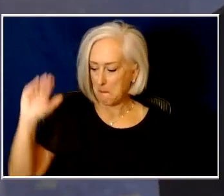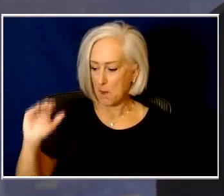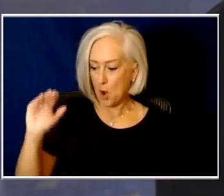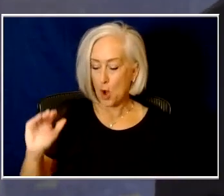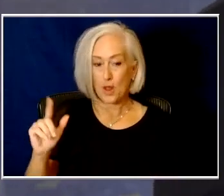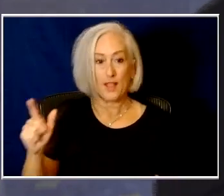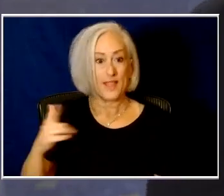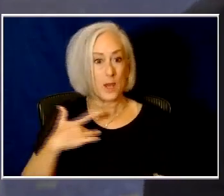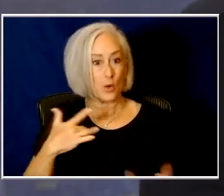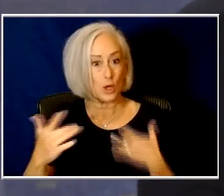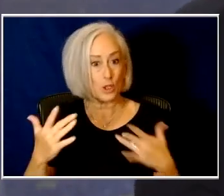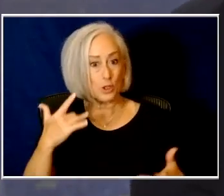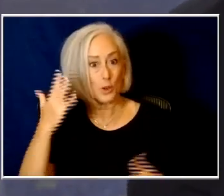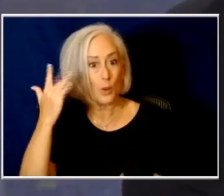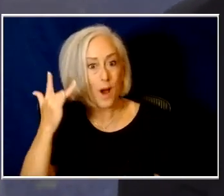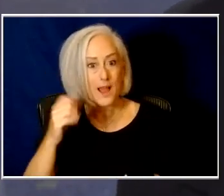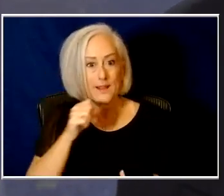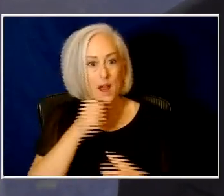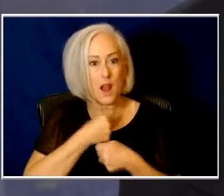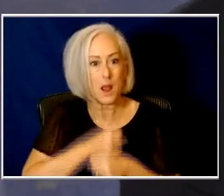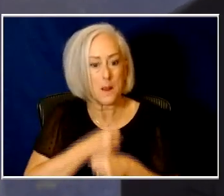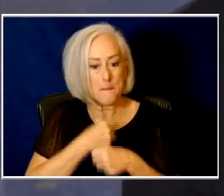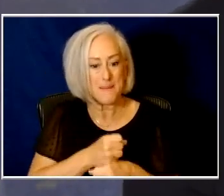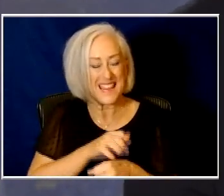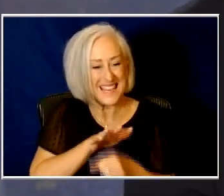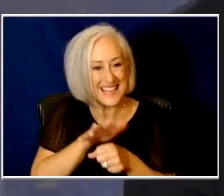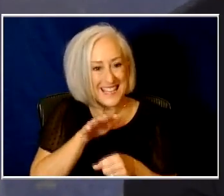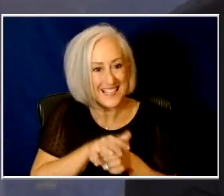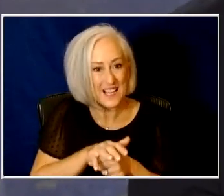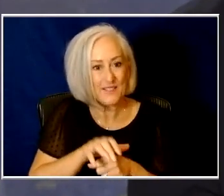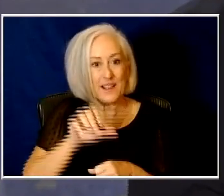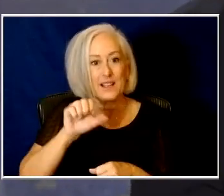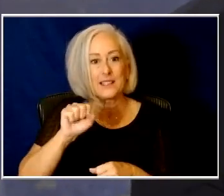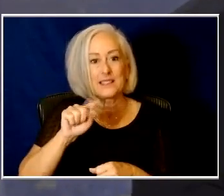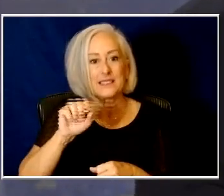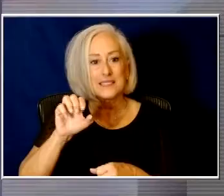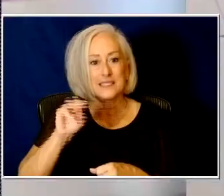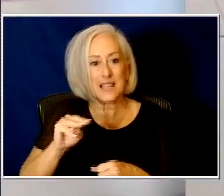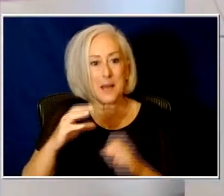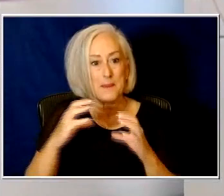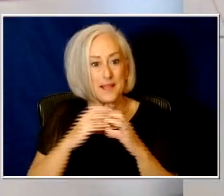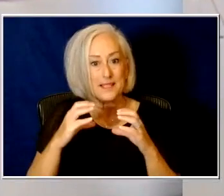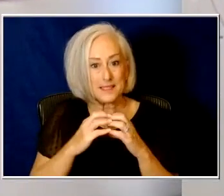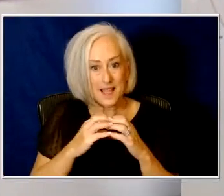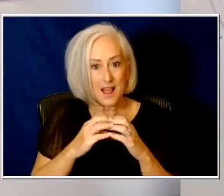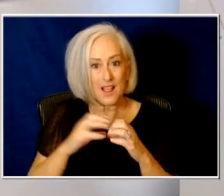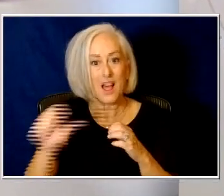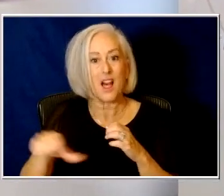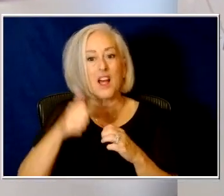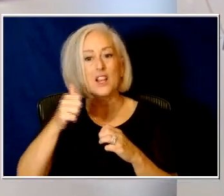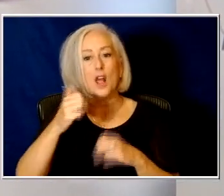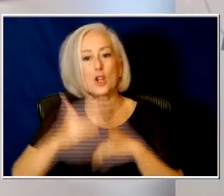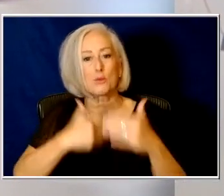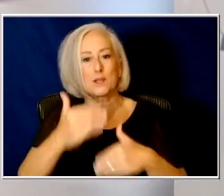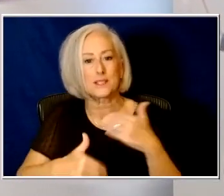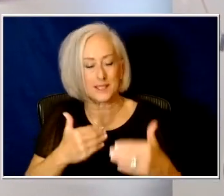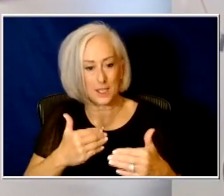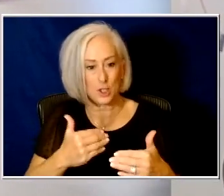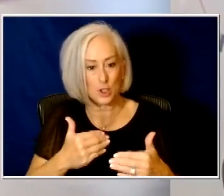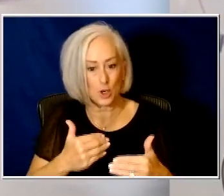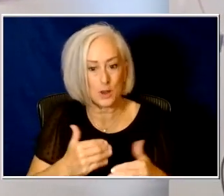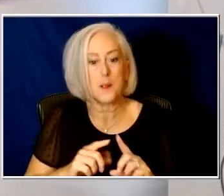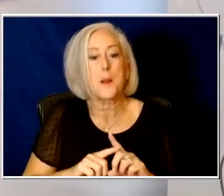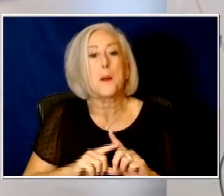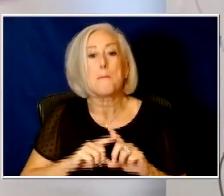have to do the more invasive procedure, and that usually puts people off donating in the first place. Reese's blood marrow donation